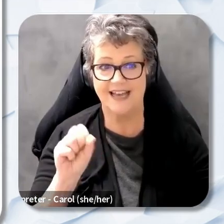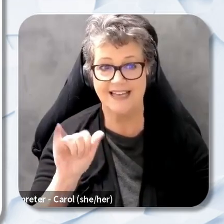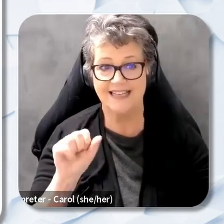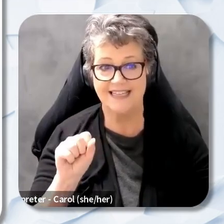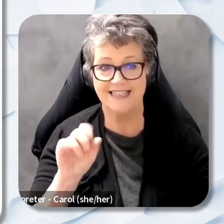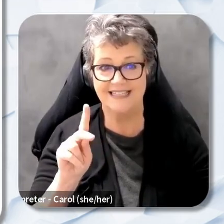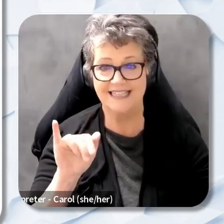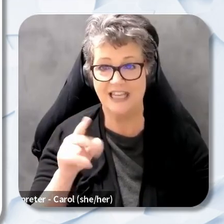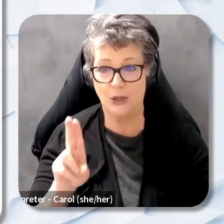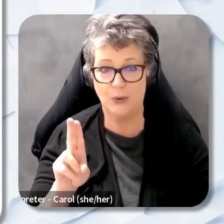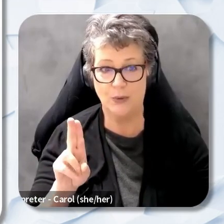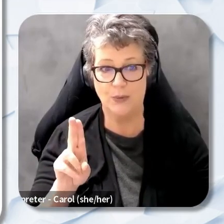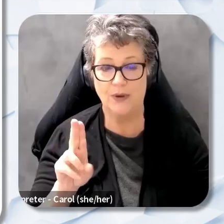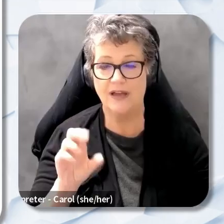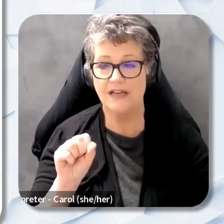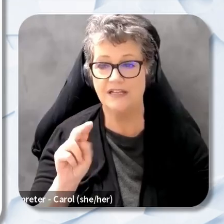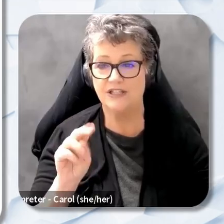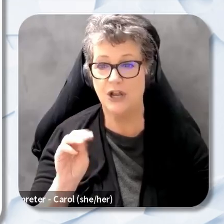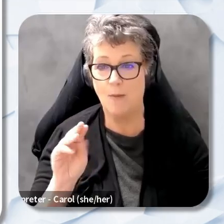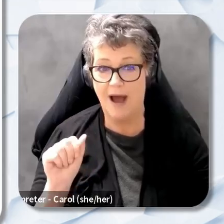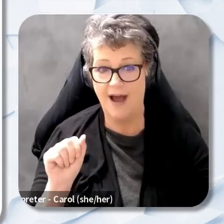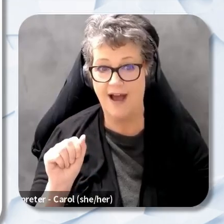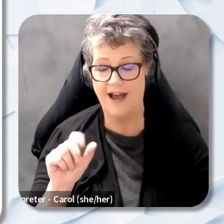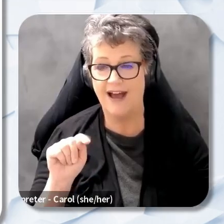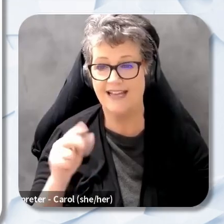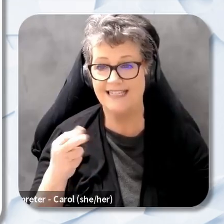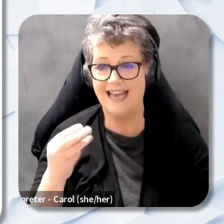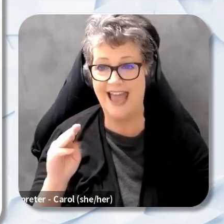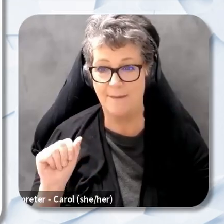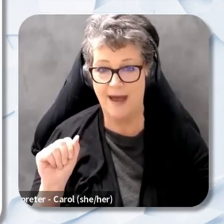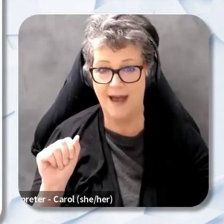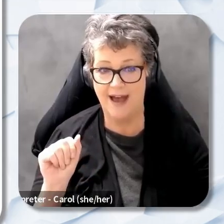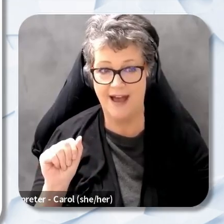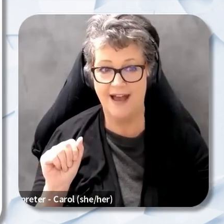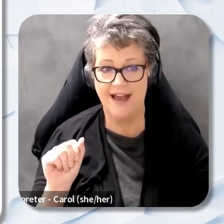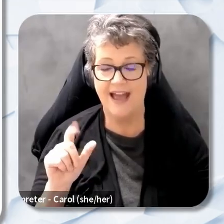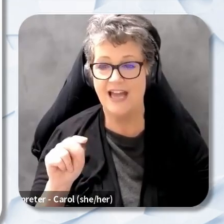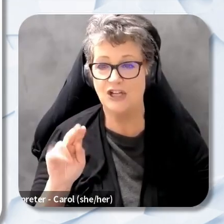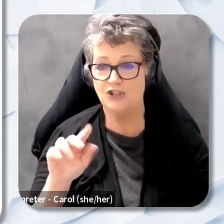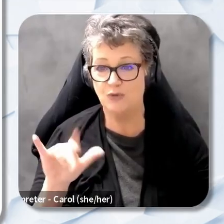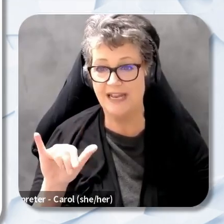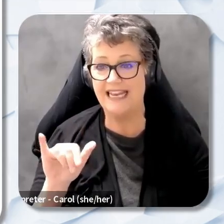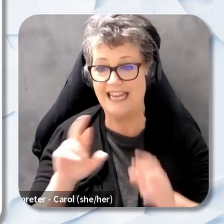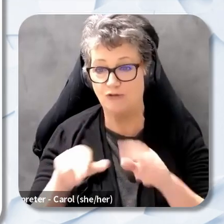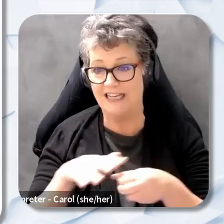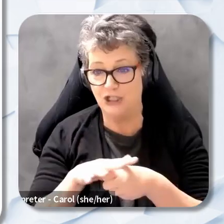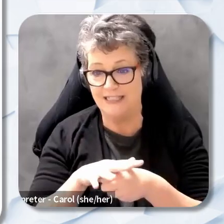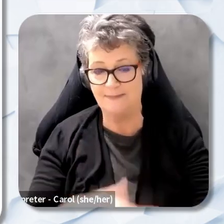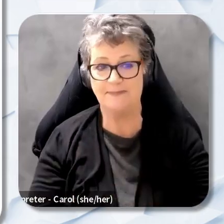Shasta, Siskiyou, Sonoma, Tehama, and Trinity